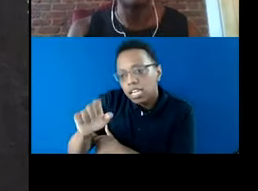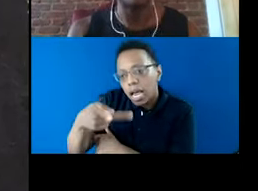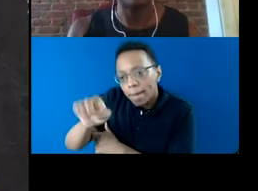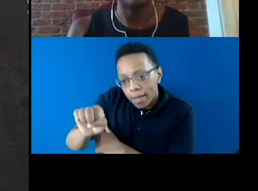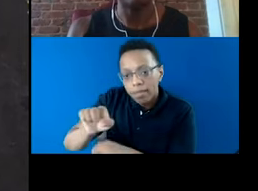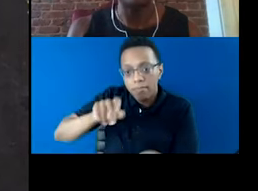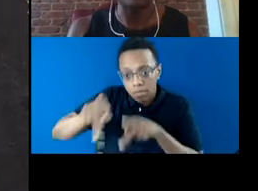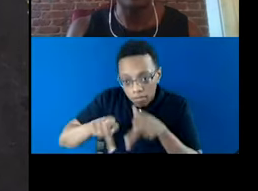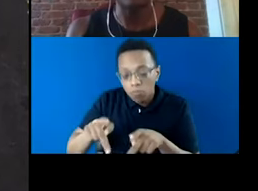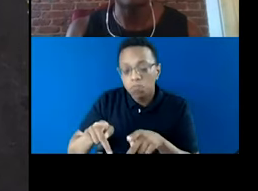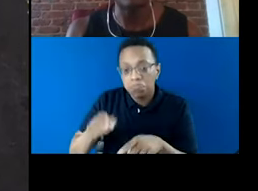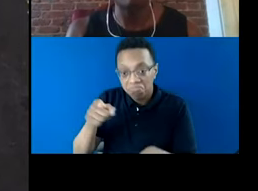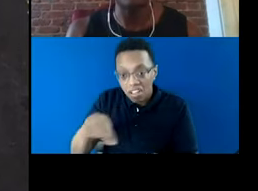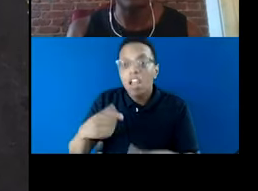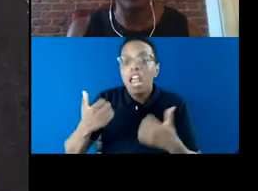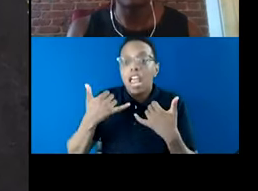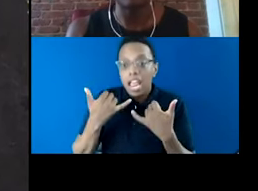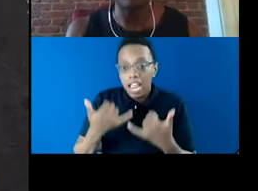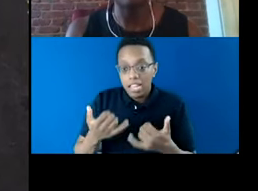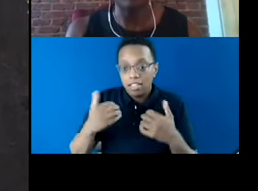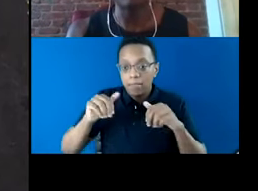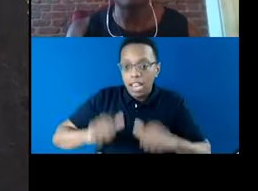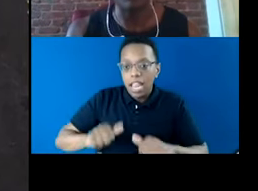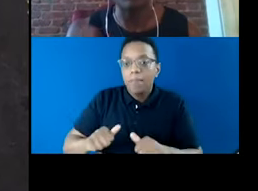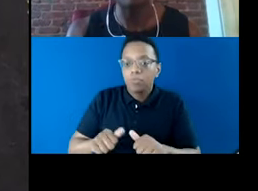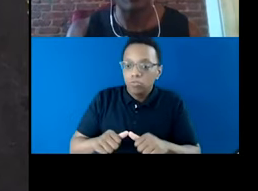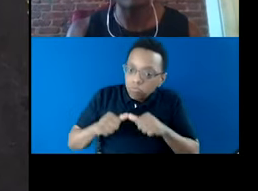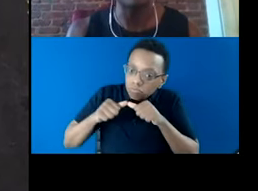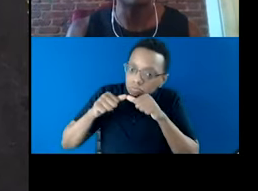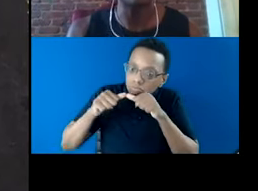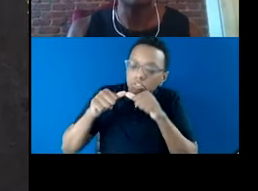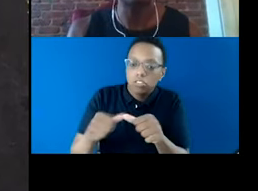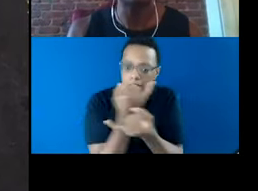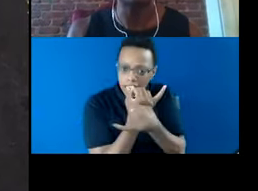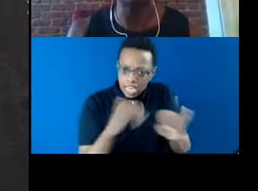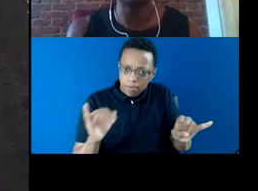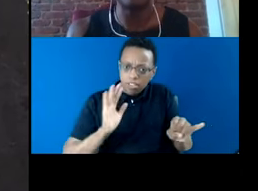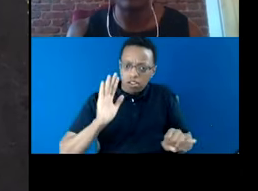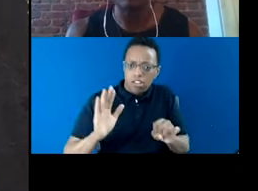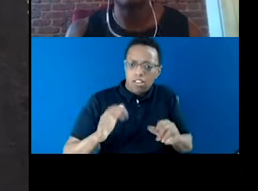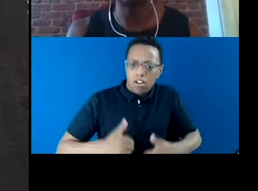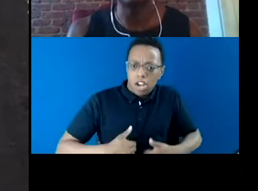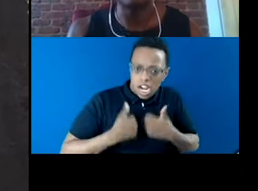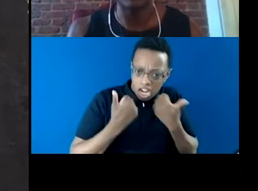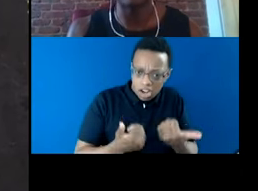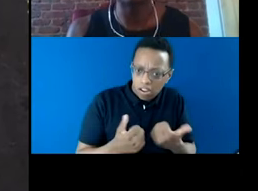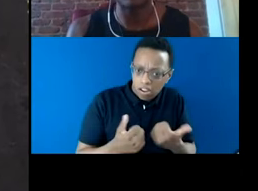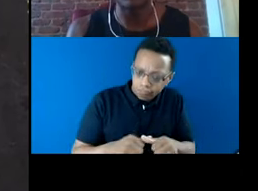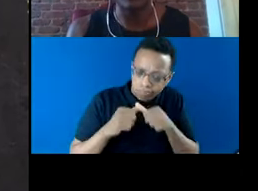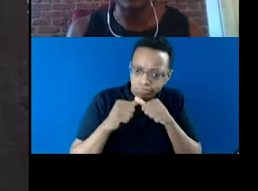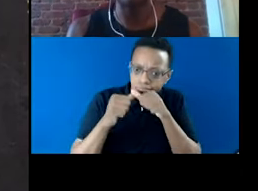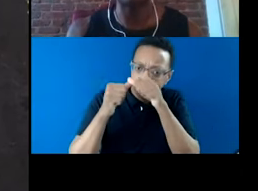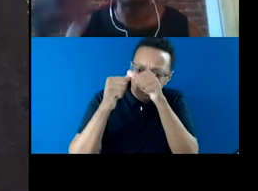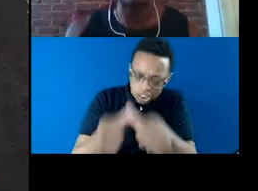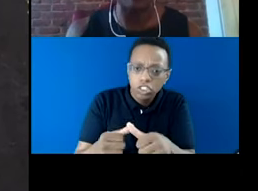to maintain their sovereignty and their ways of life throughout these policies of displacement, and will continue and